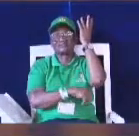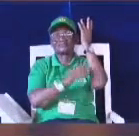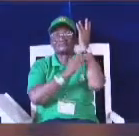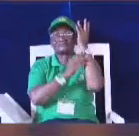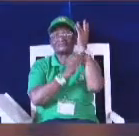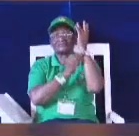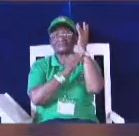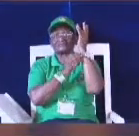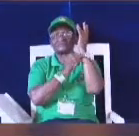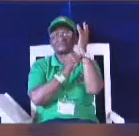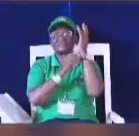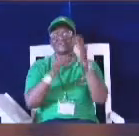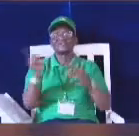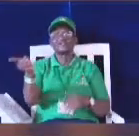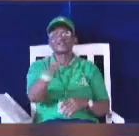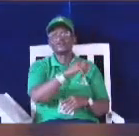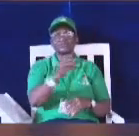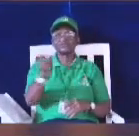you were healed.